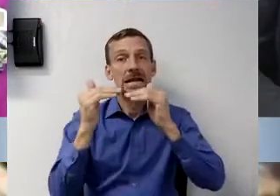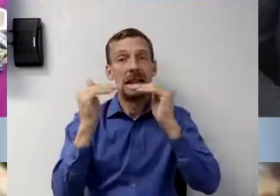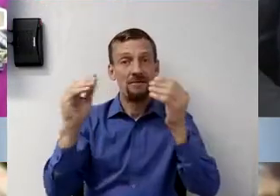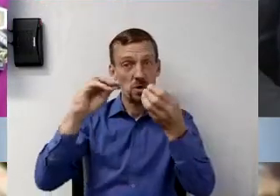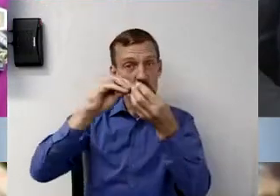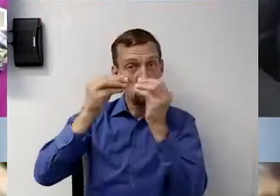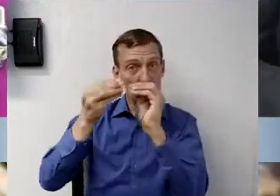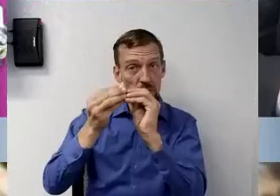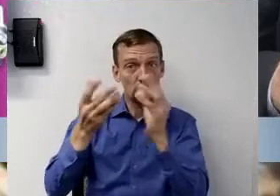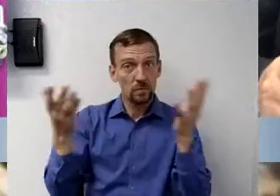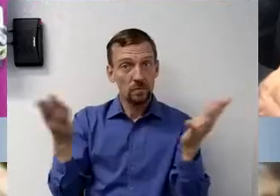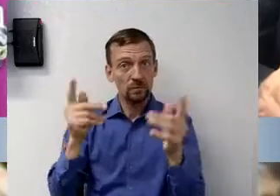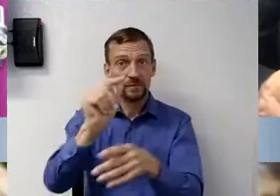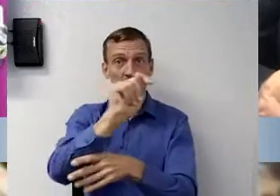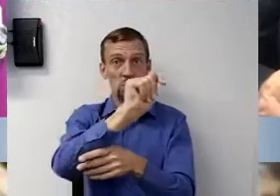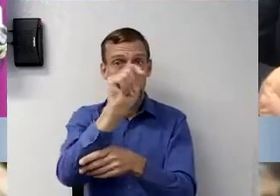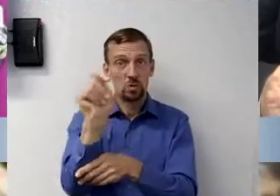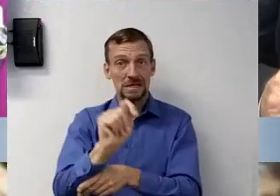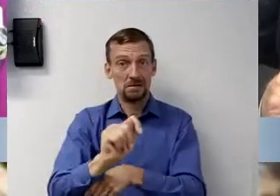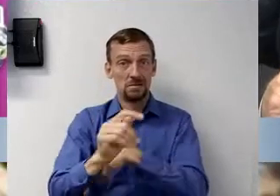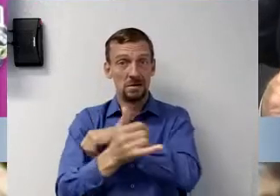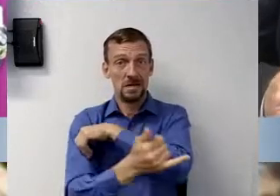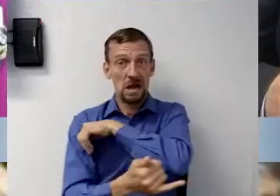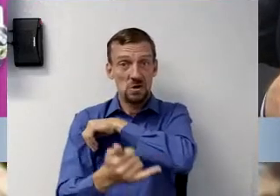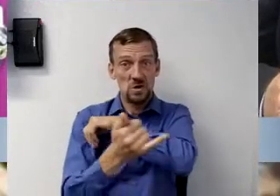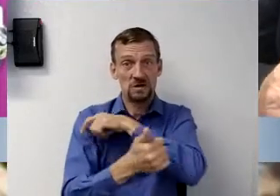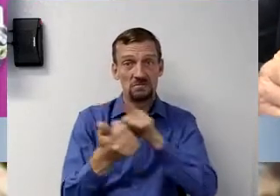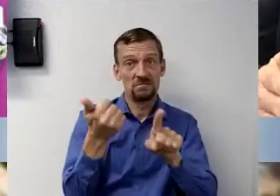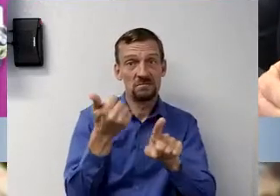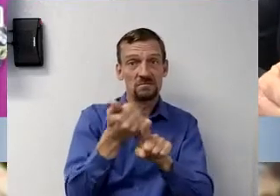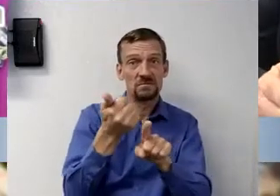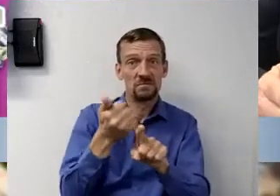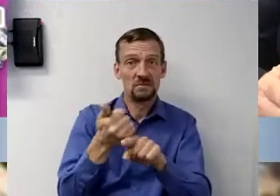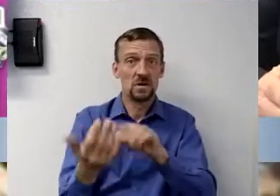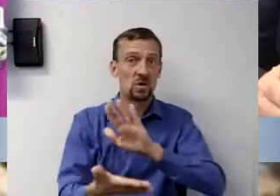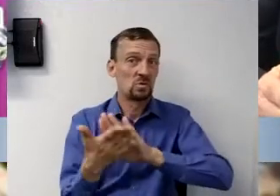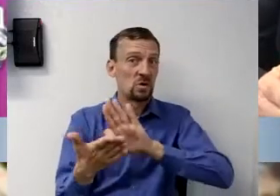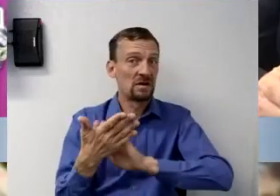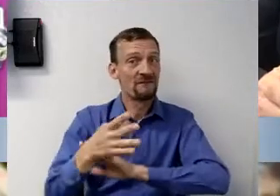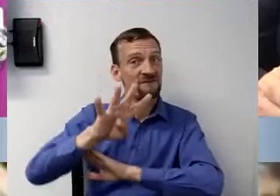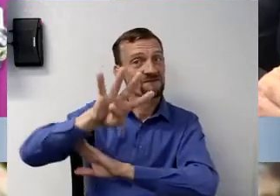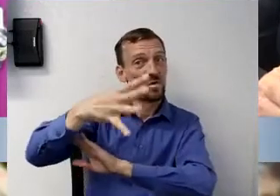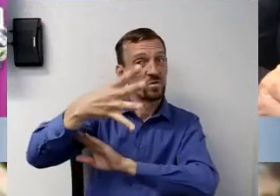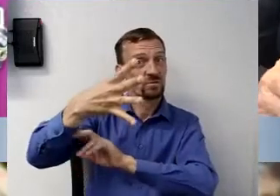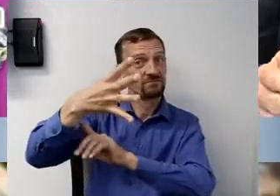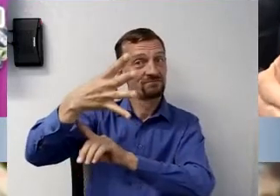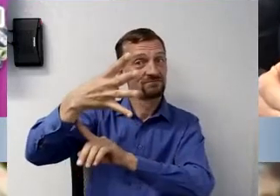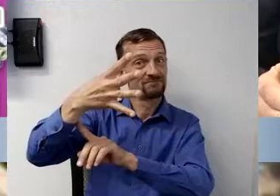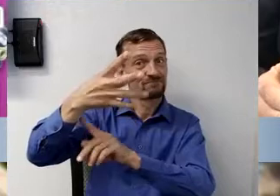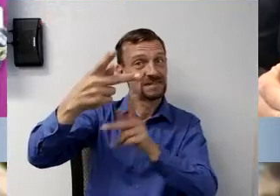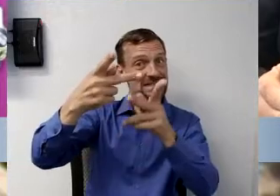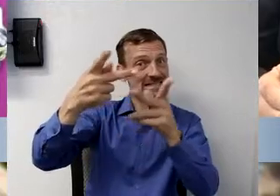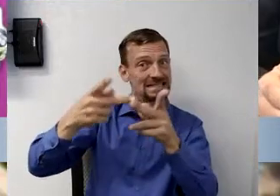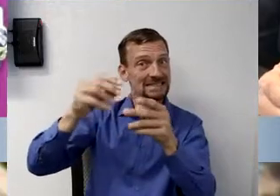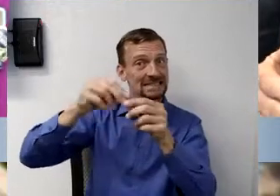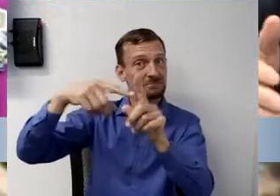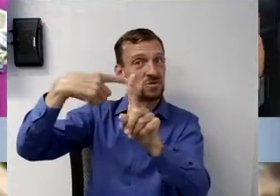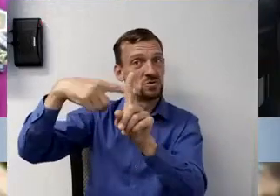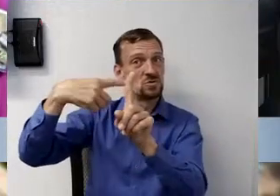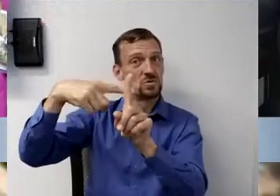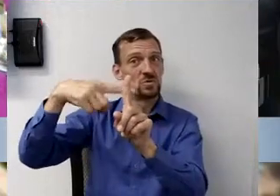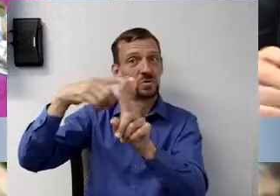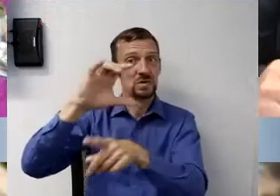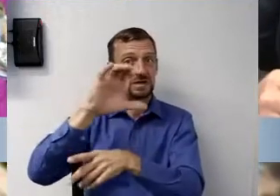mentioned, Tulare County is running fourth in terms of number of positive